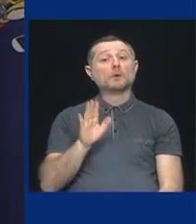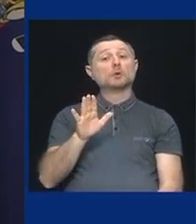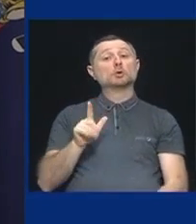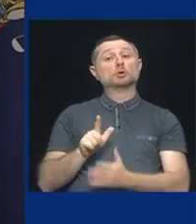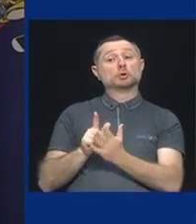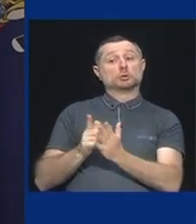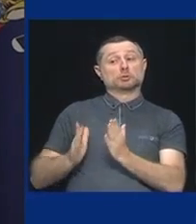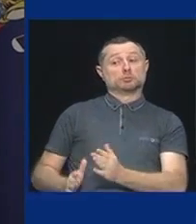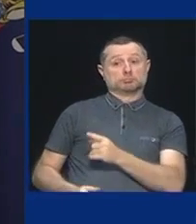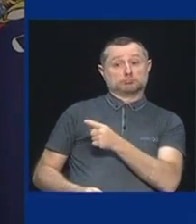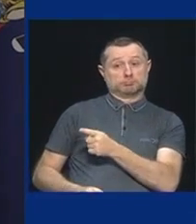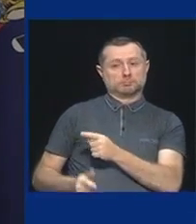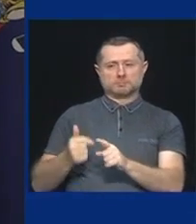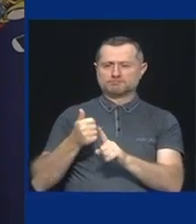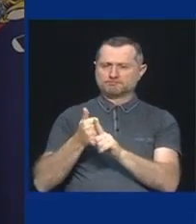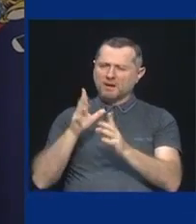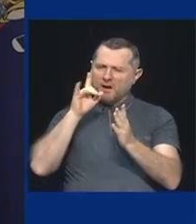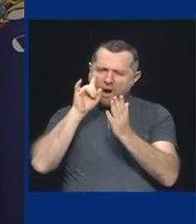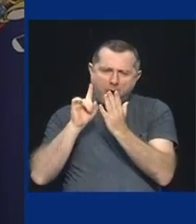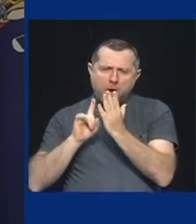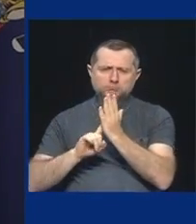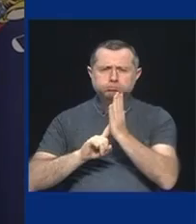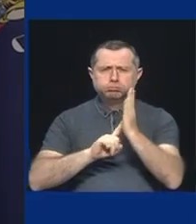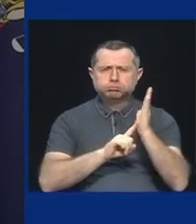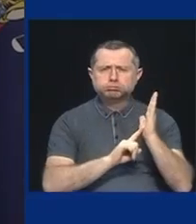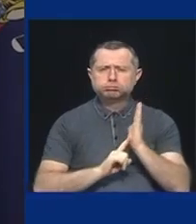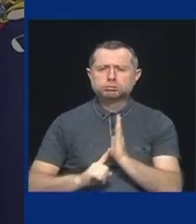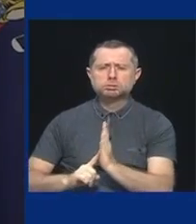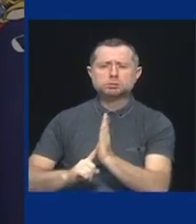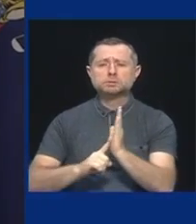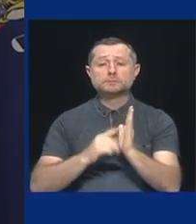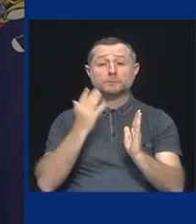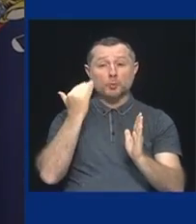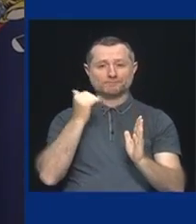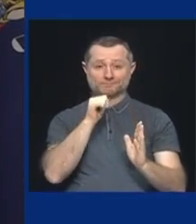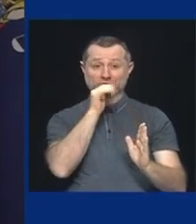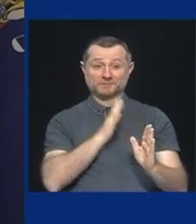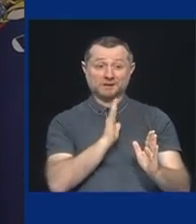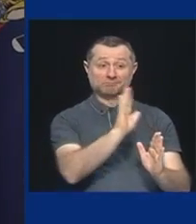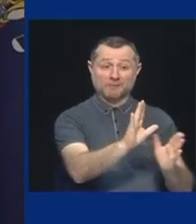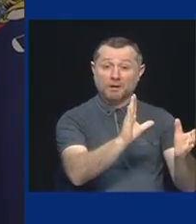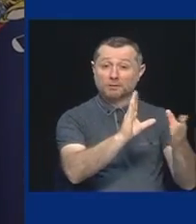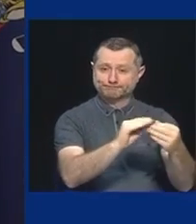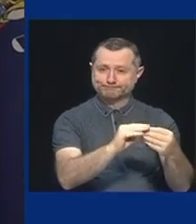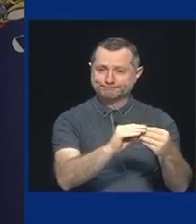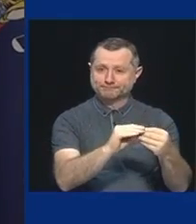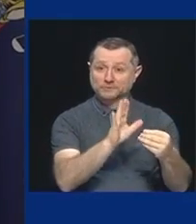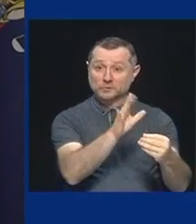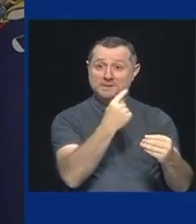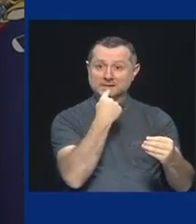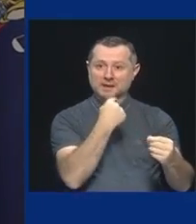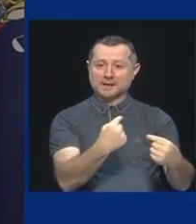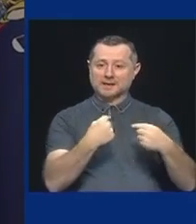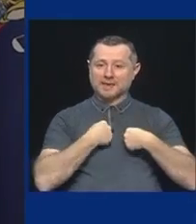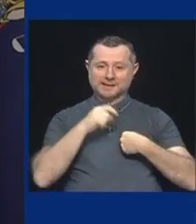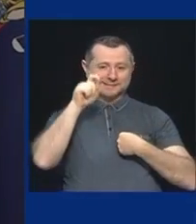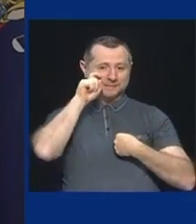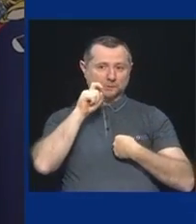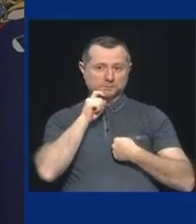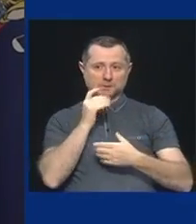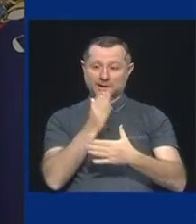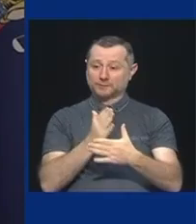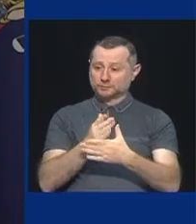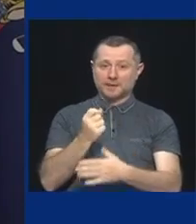conduct. The report said I sexually harassed 11 women. That was the headline people heard and